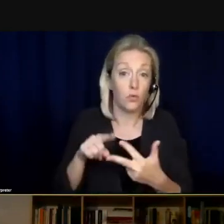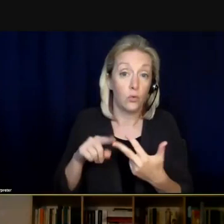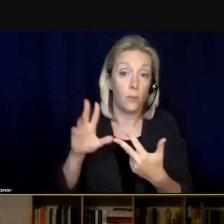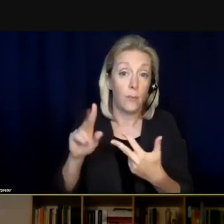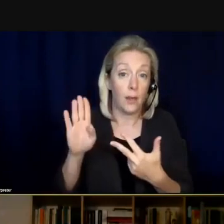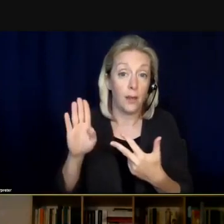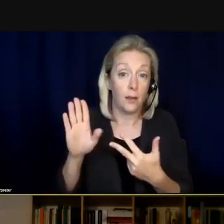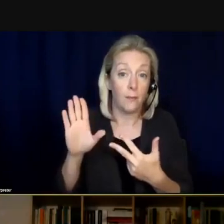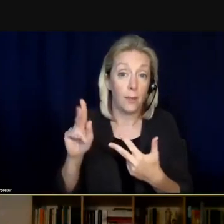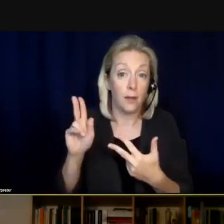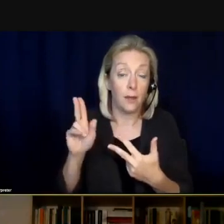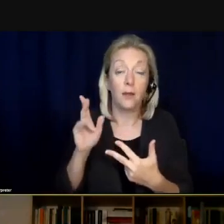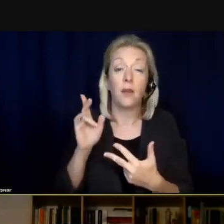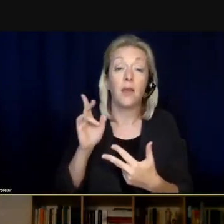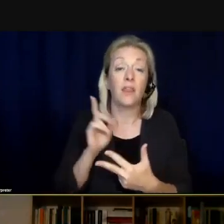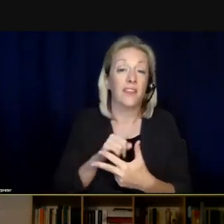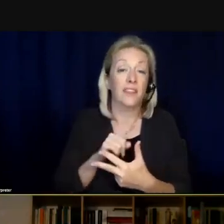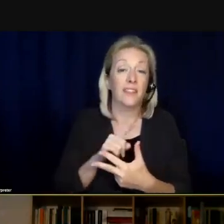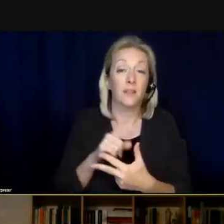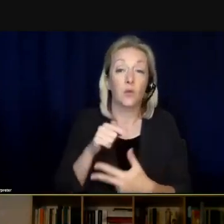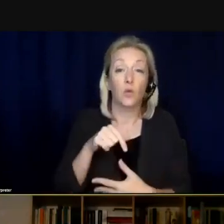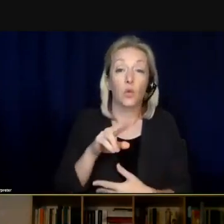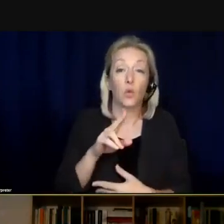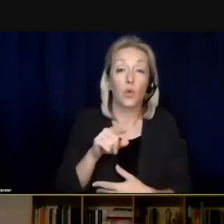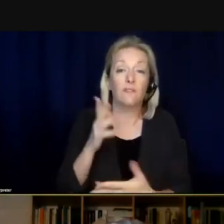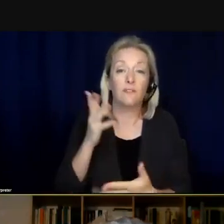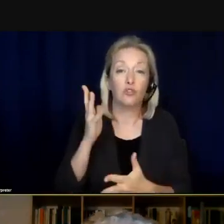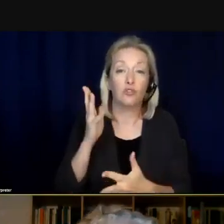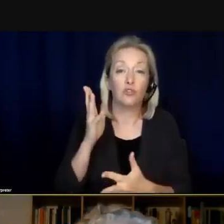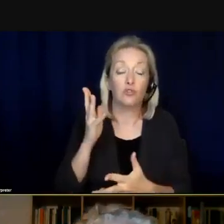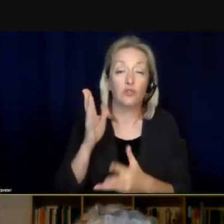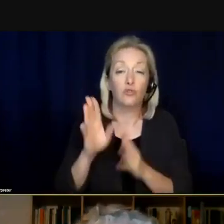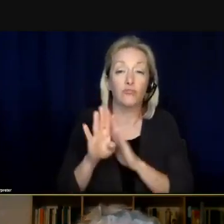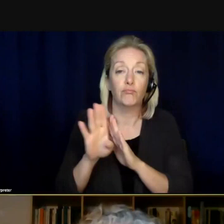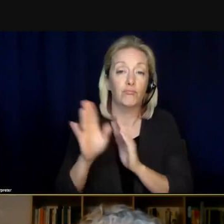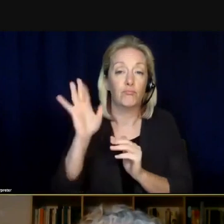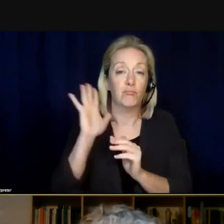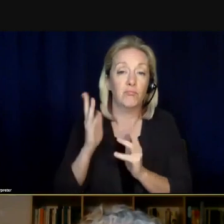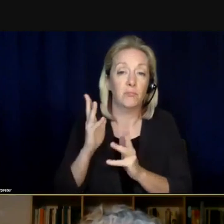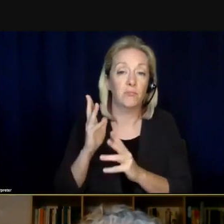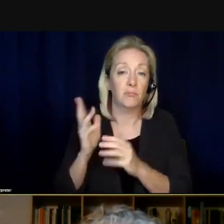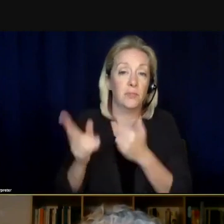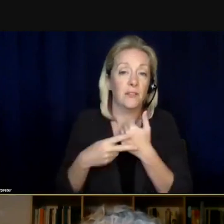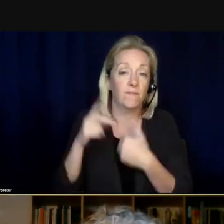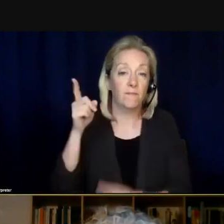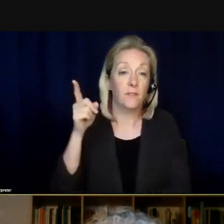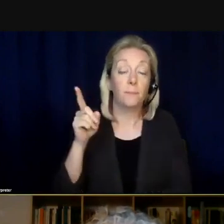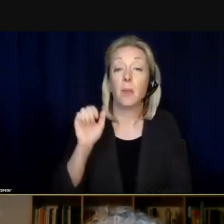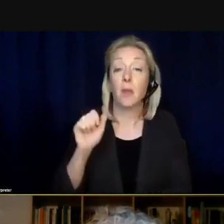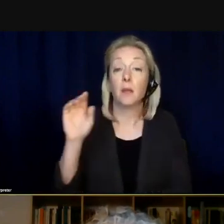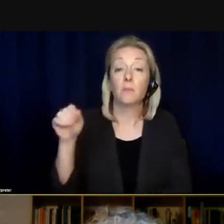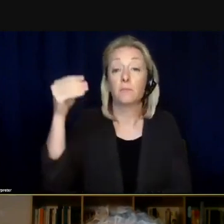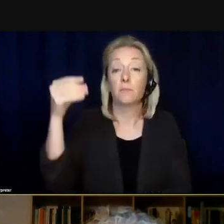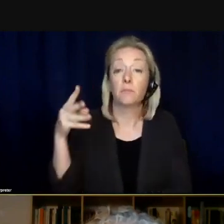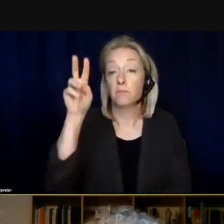So these are the quizzes that we finished developing. So I can go in there, and if there's something I